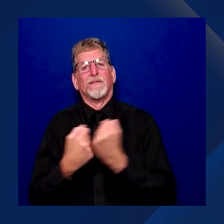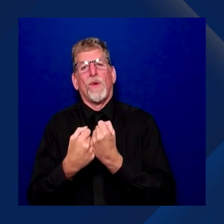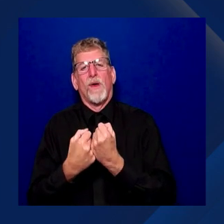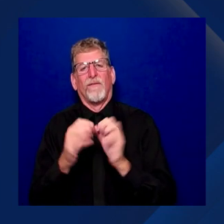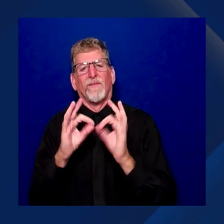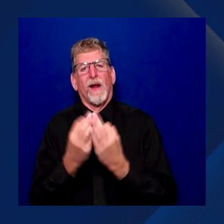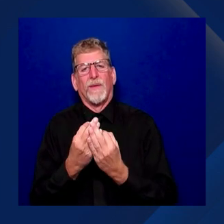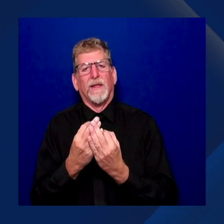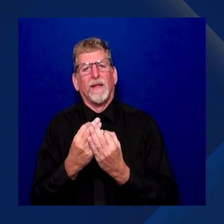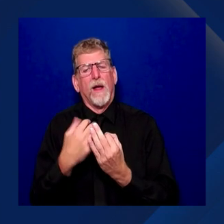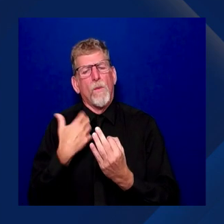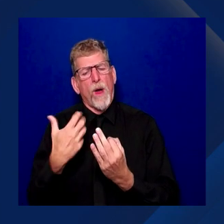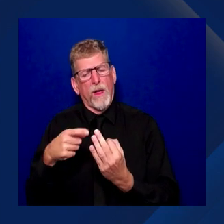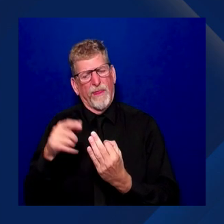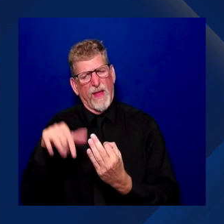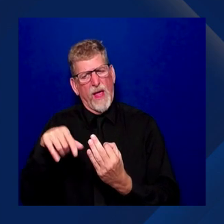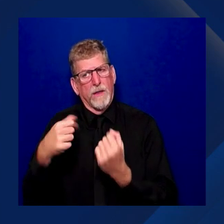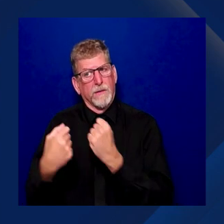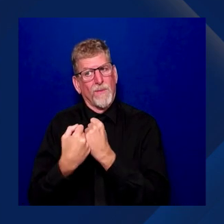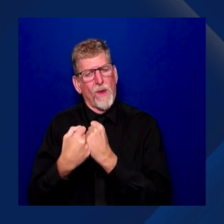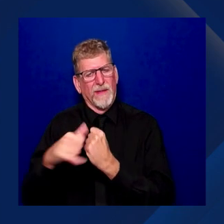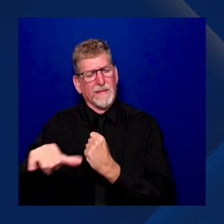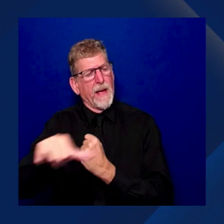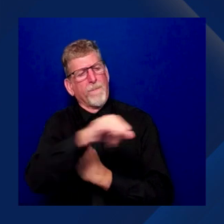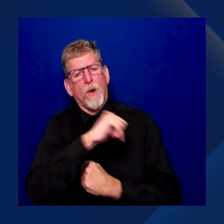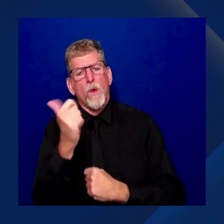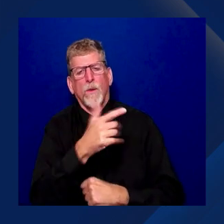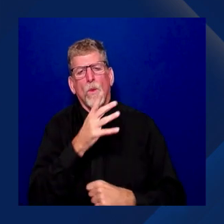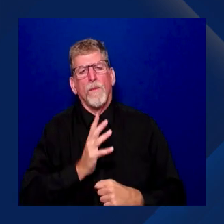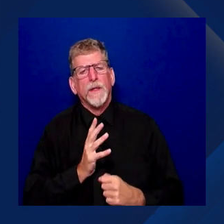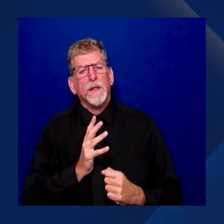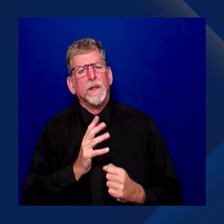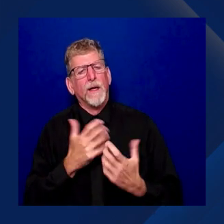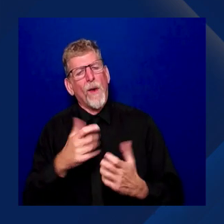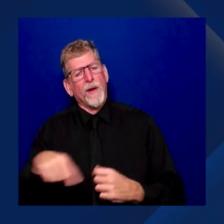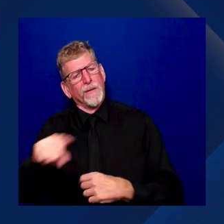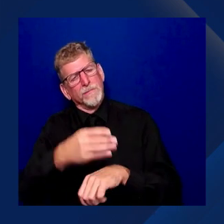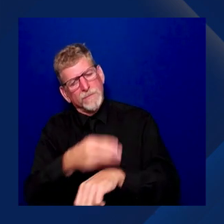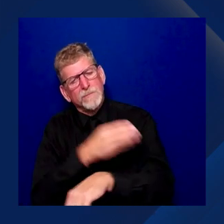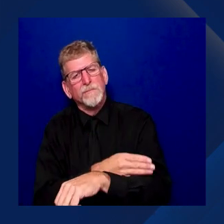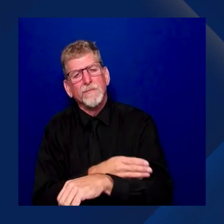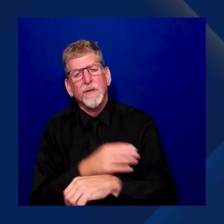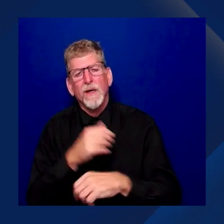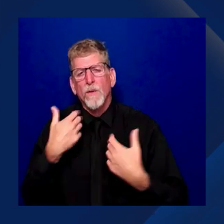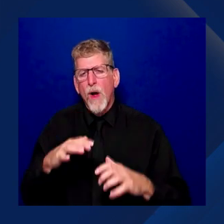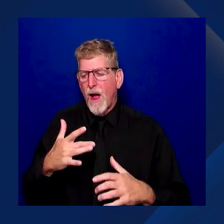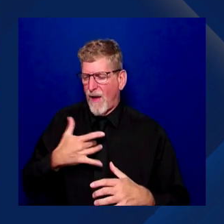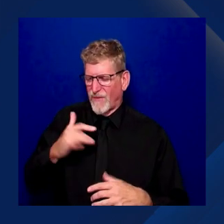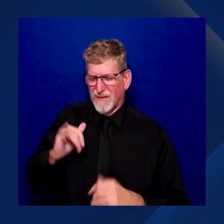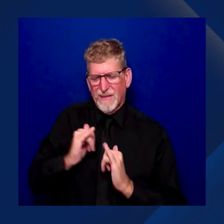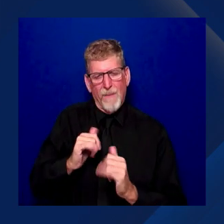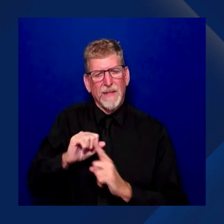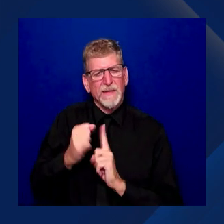and not to be in a situation that is so terrifying and traumatic. And a large part of our work is on